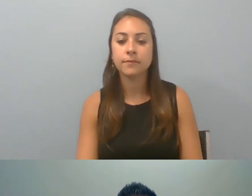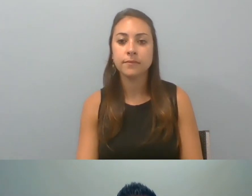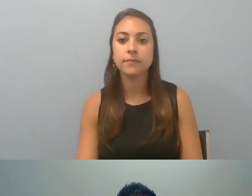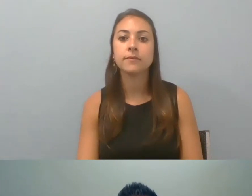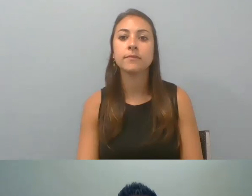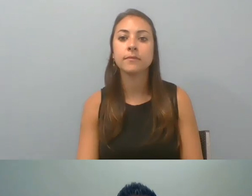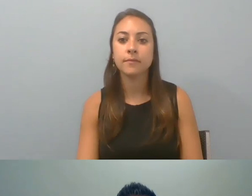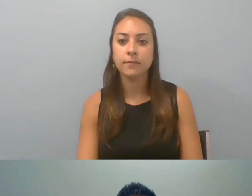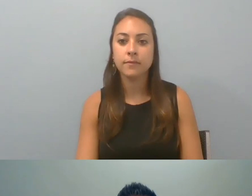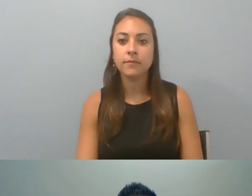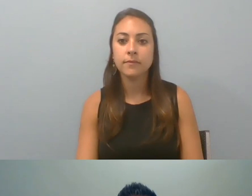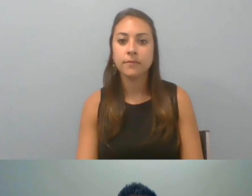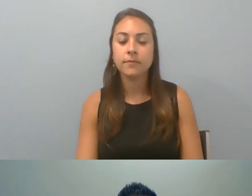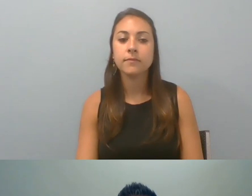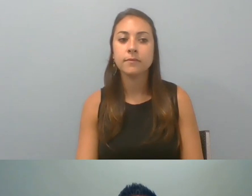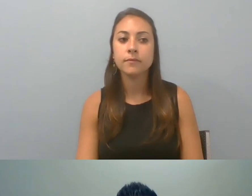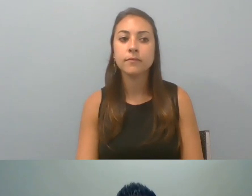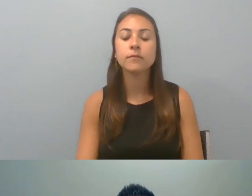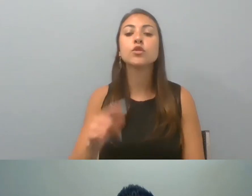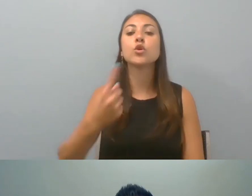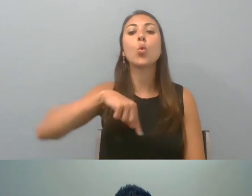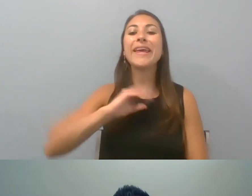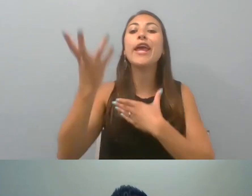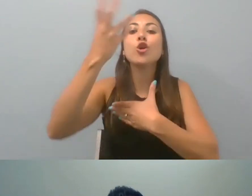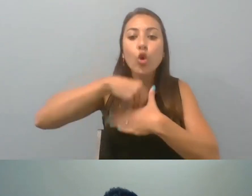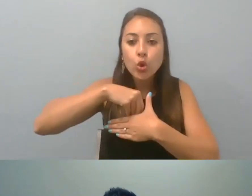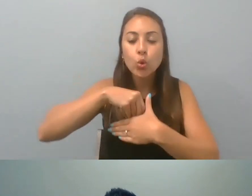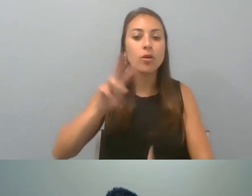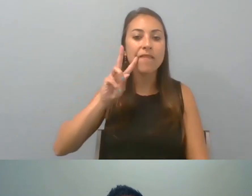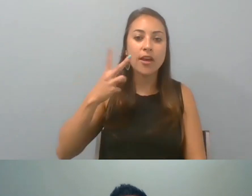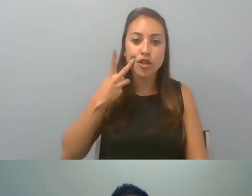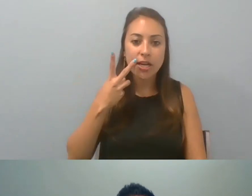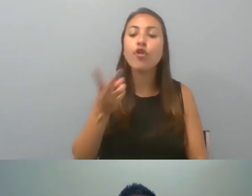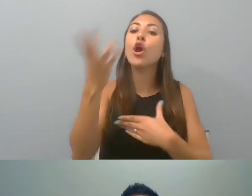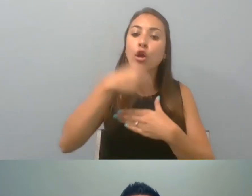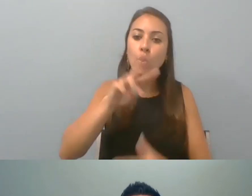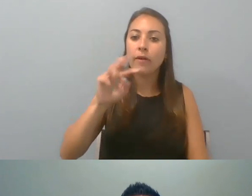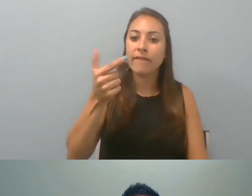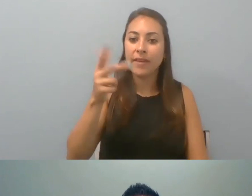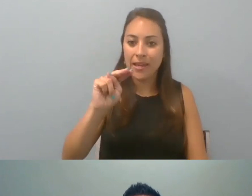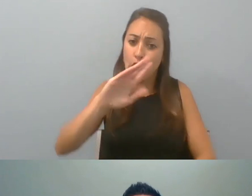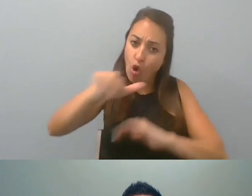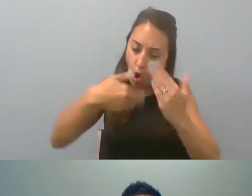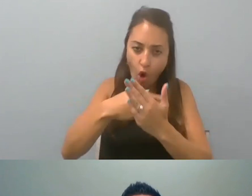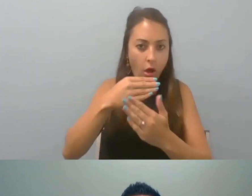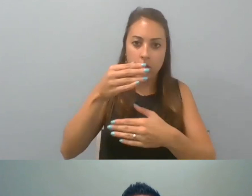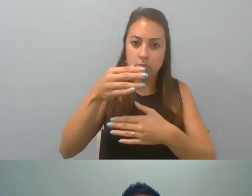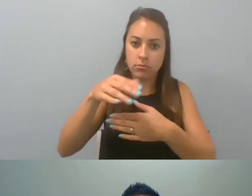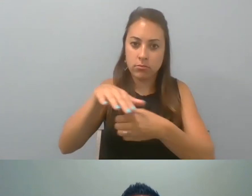vegetarians as an afterthought. There's no location on campus where you can't find those options.